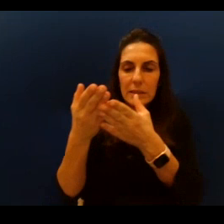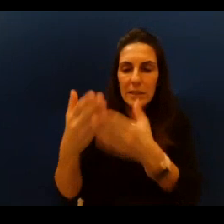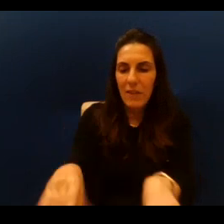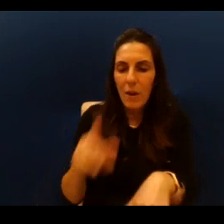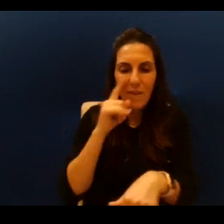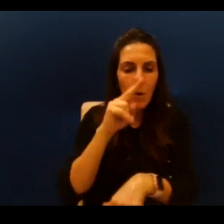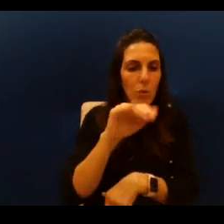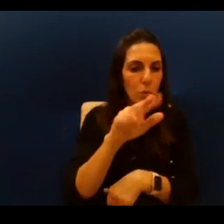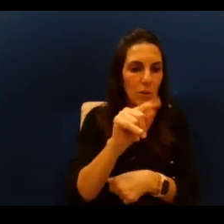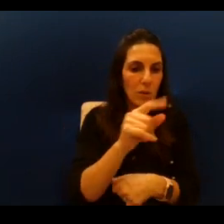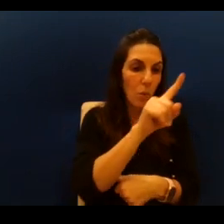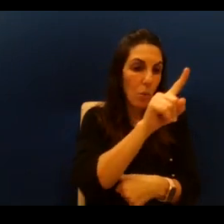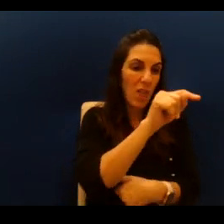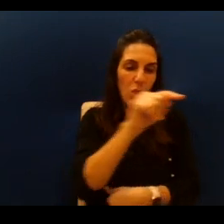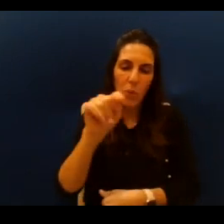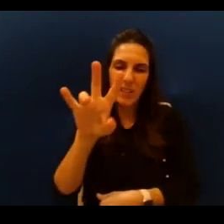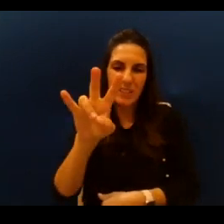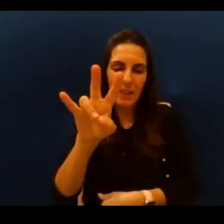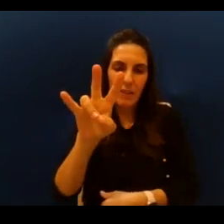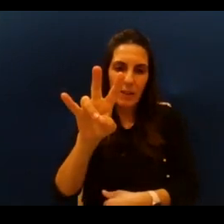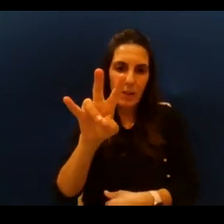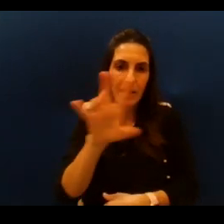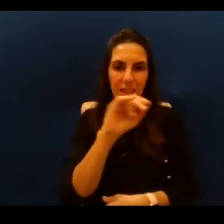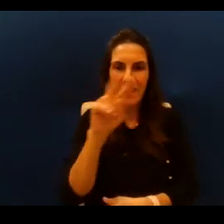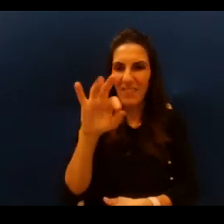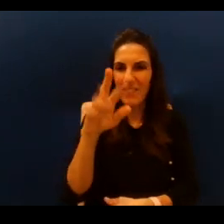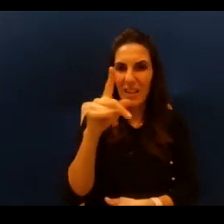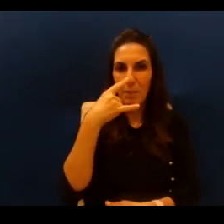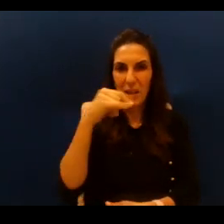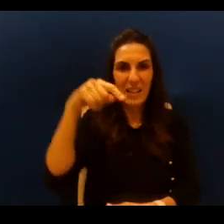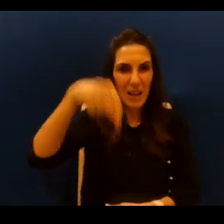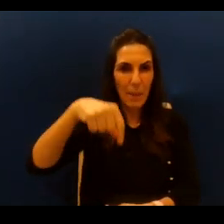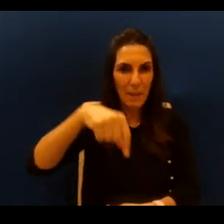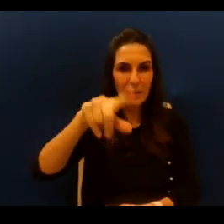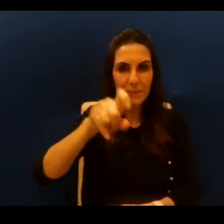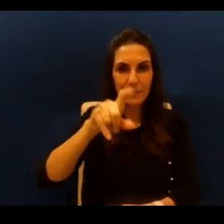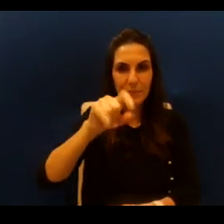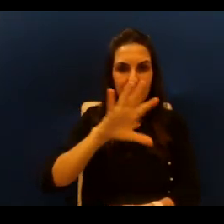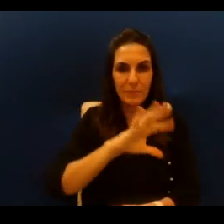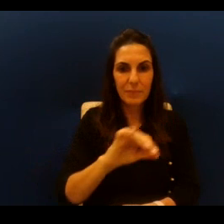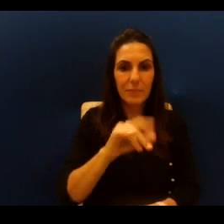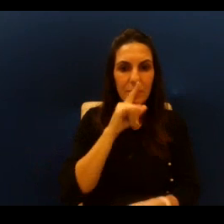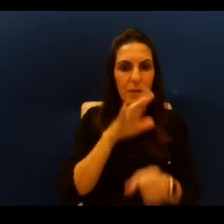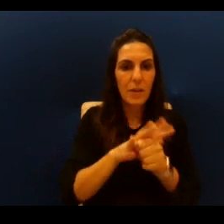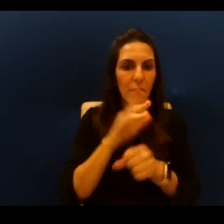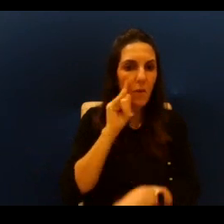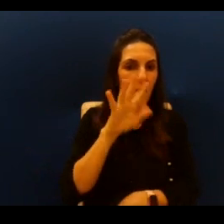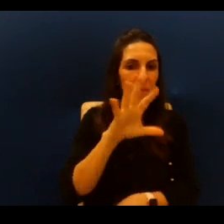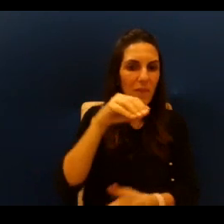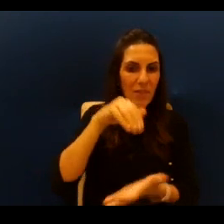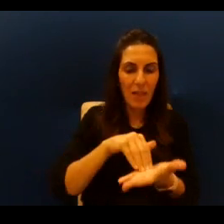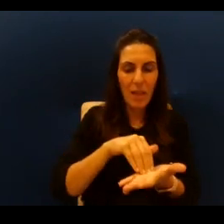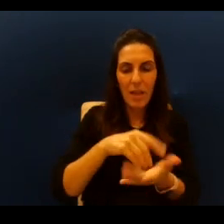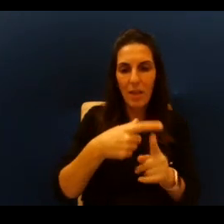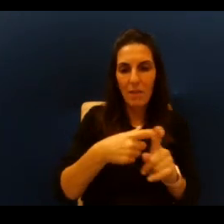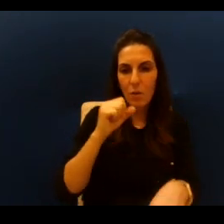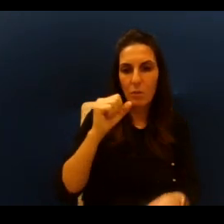1 through 7. And Vicki, if you can scroll down, the obligation for $50,000 from Centennial is